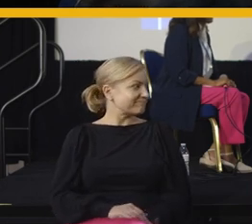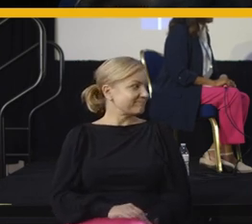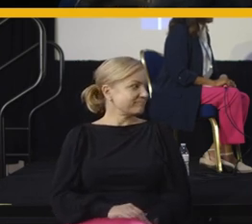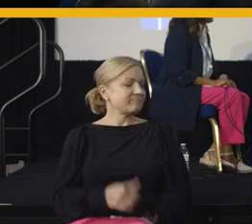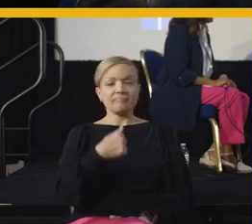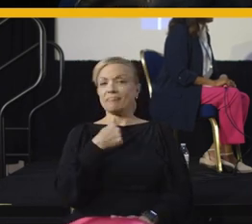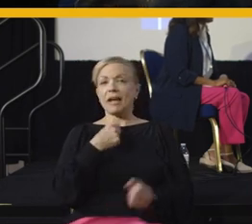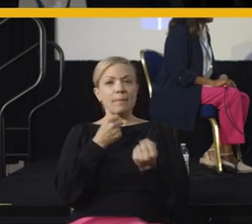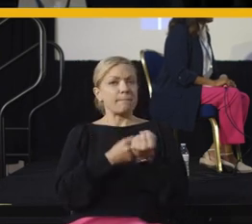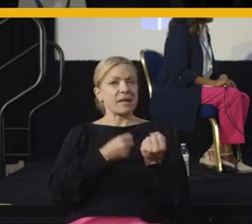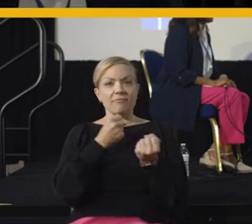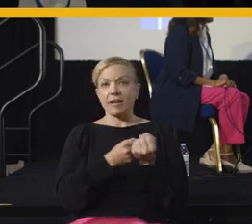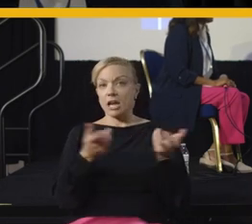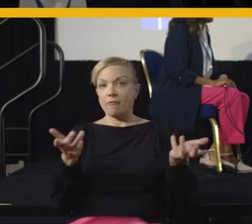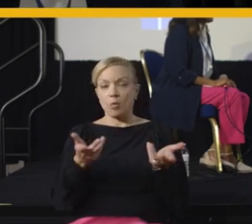I'm a big fan